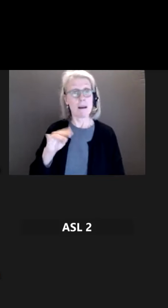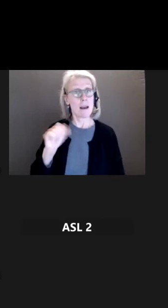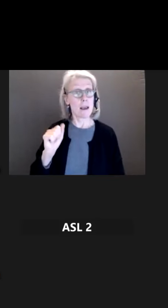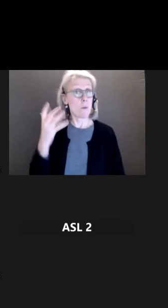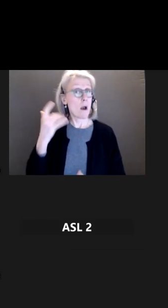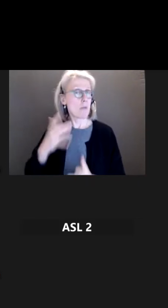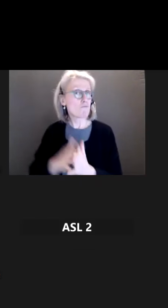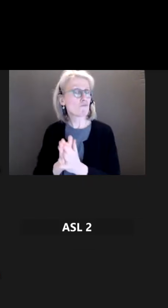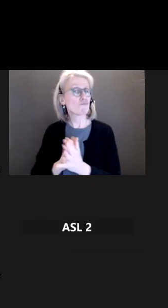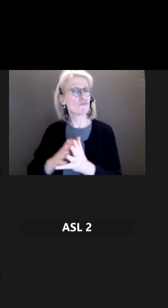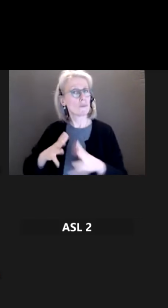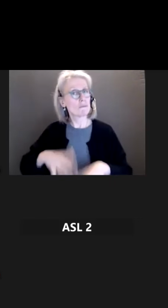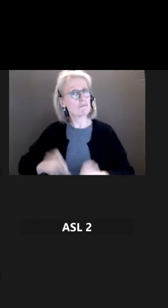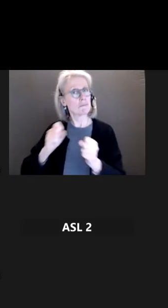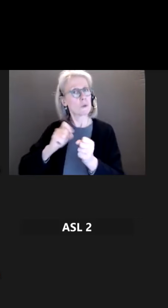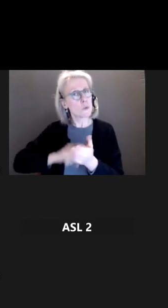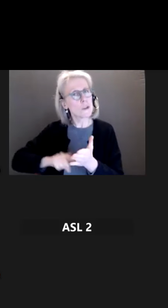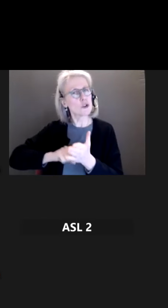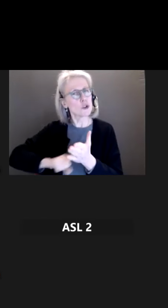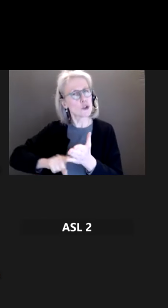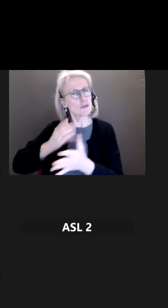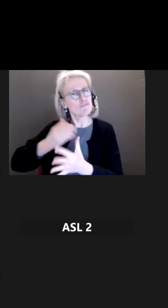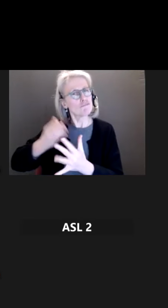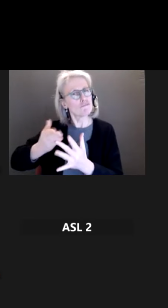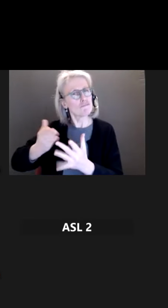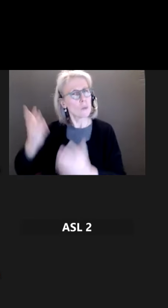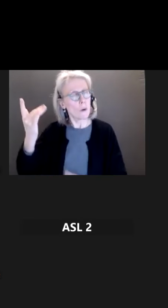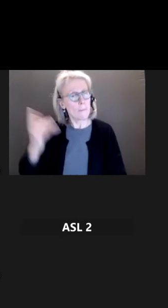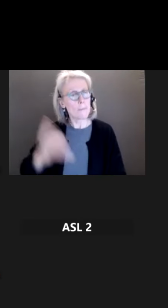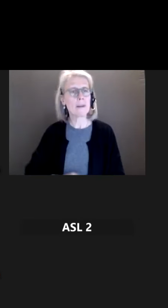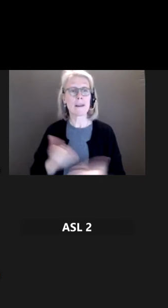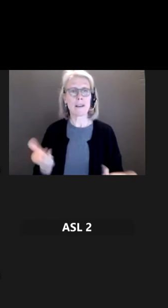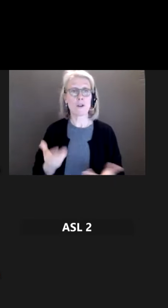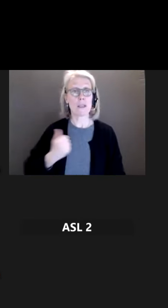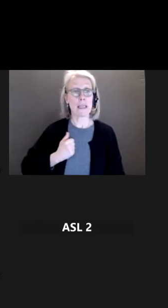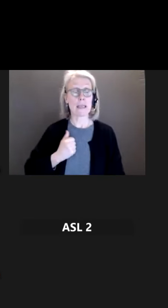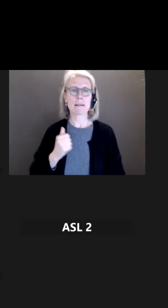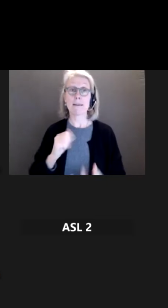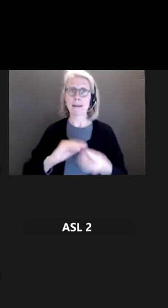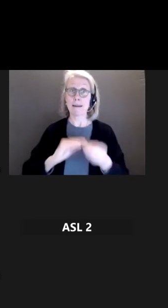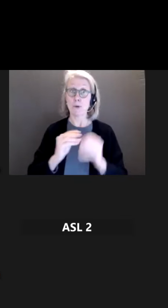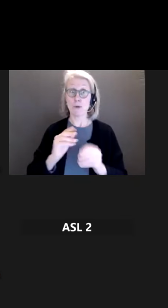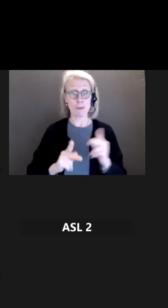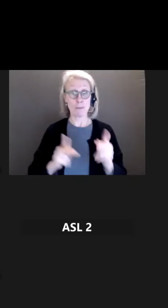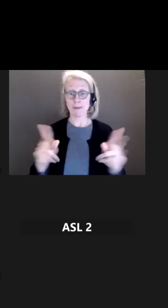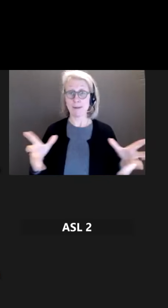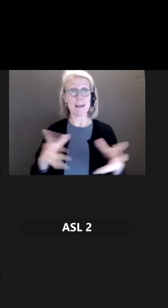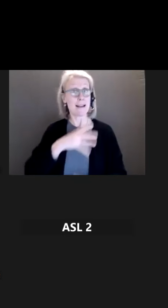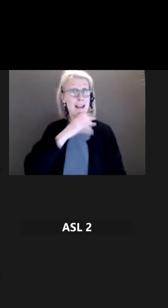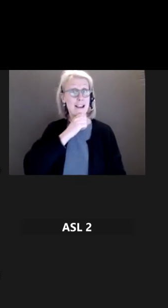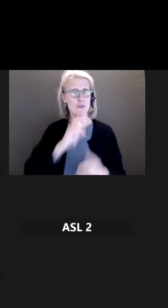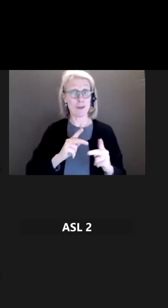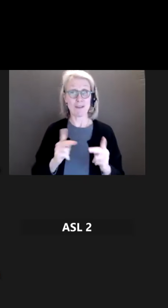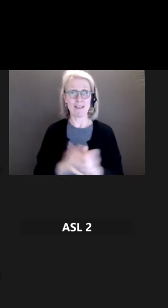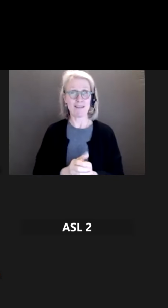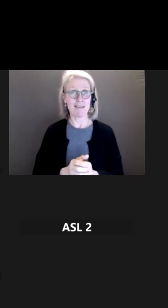research series on the issue. So today, Canada's population looks very different than it did 4 decades ago when the Canada